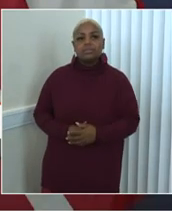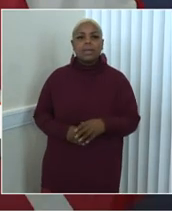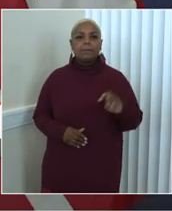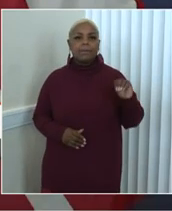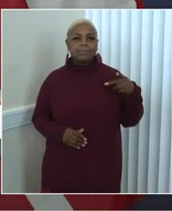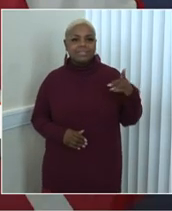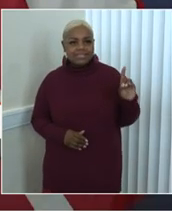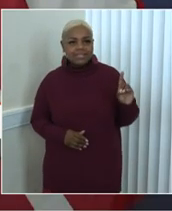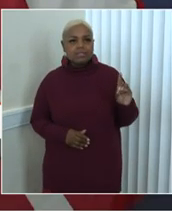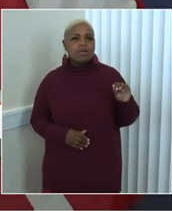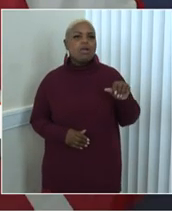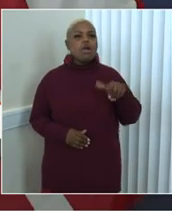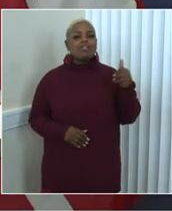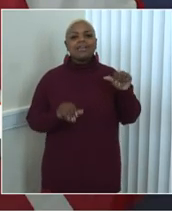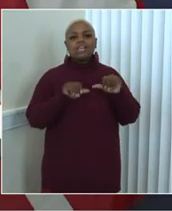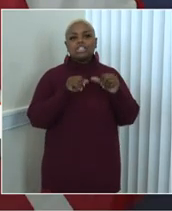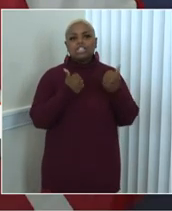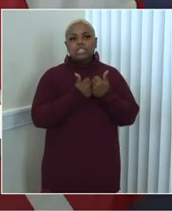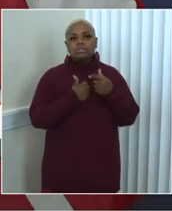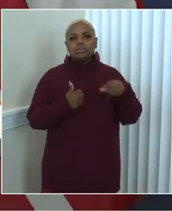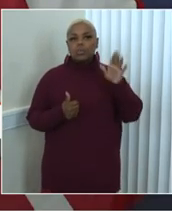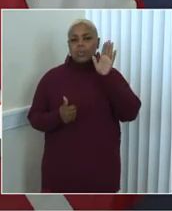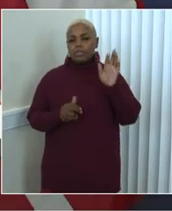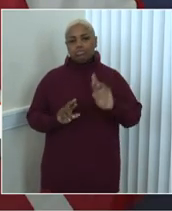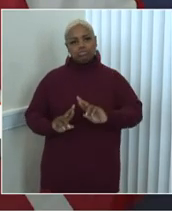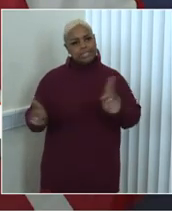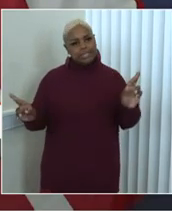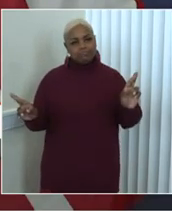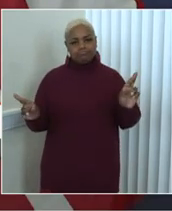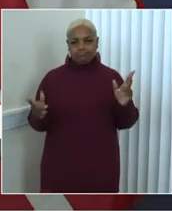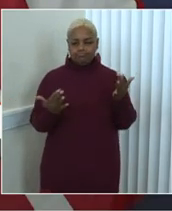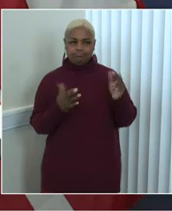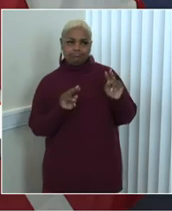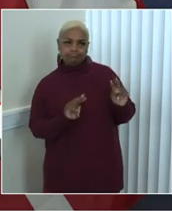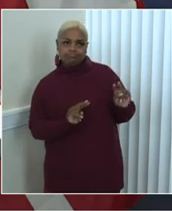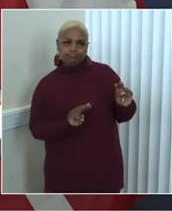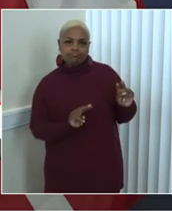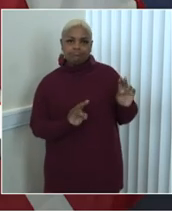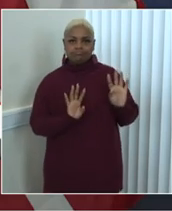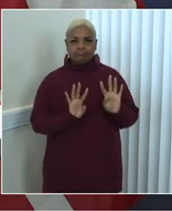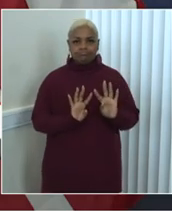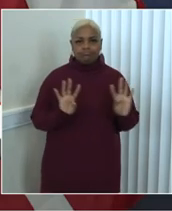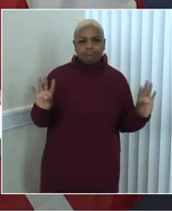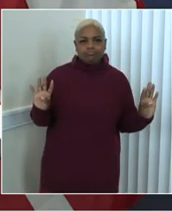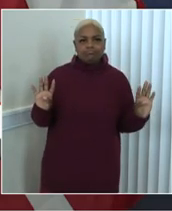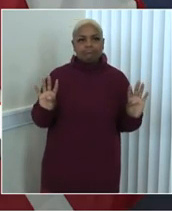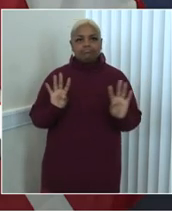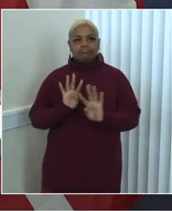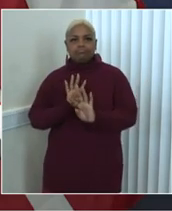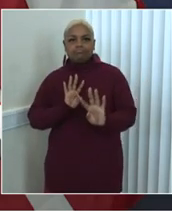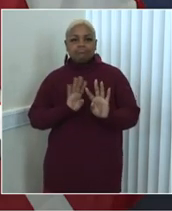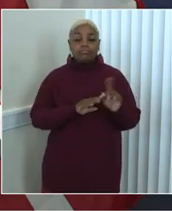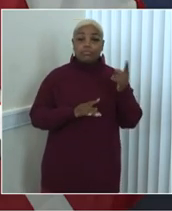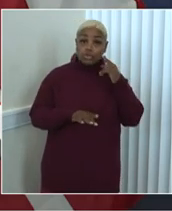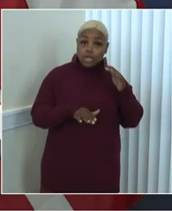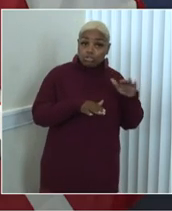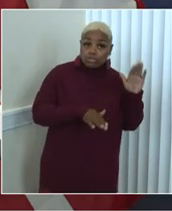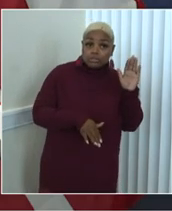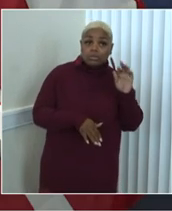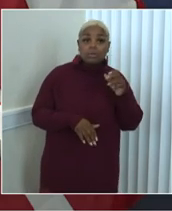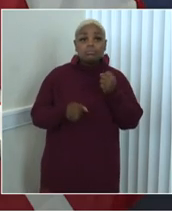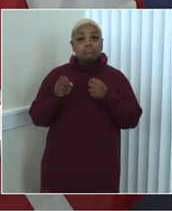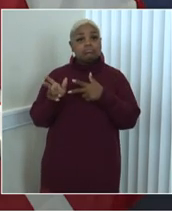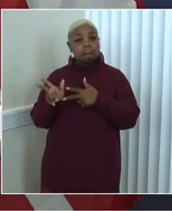all along the areas where either the motorcade or the president plans to be. We